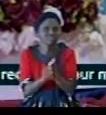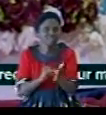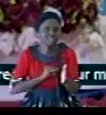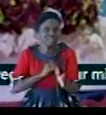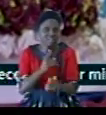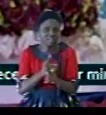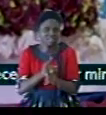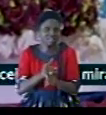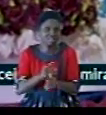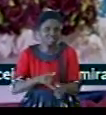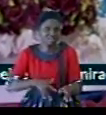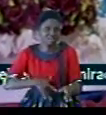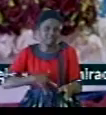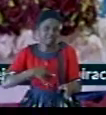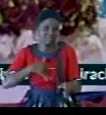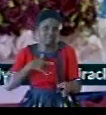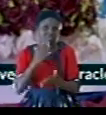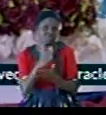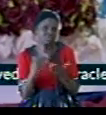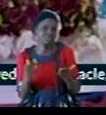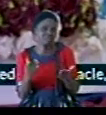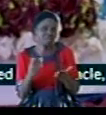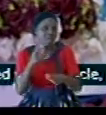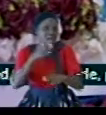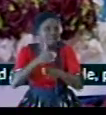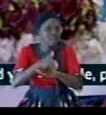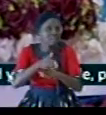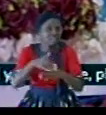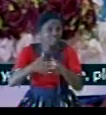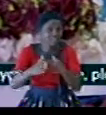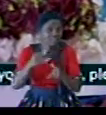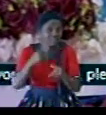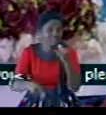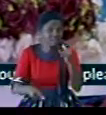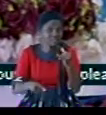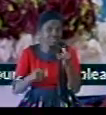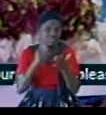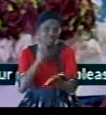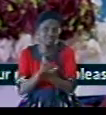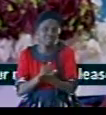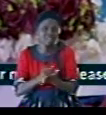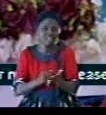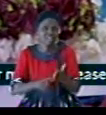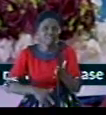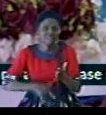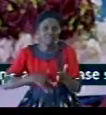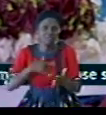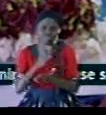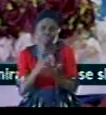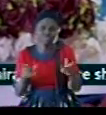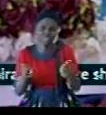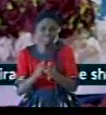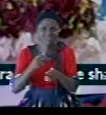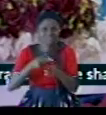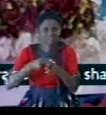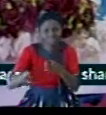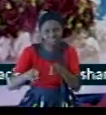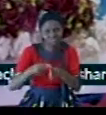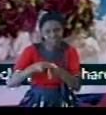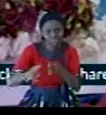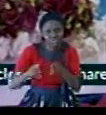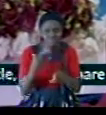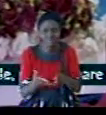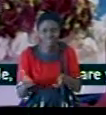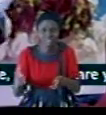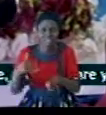the last amen. I feel something like sharp objects in my stomach. As in maybe, I don't know, maybe the stomach wants to cut into